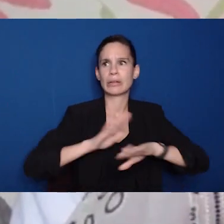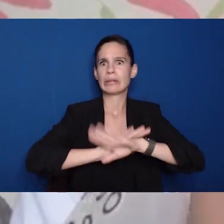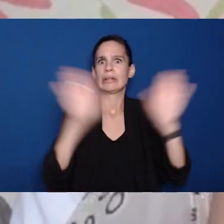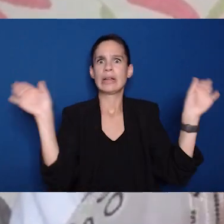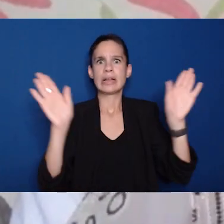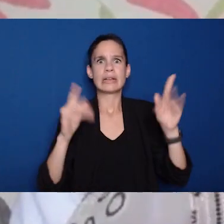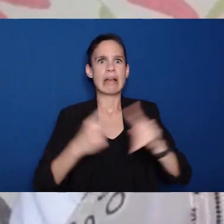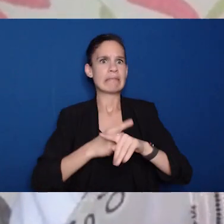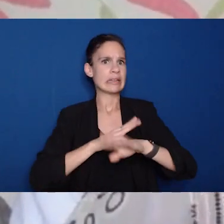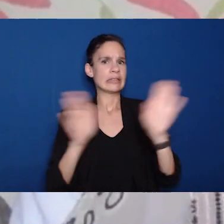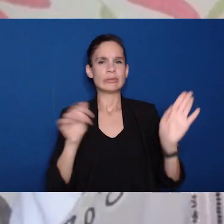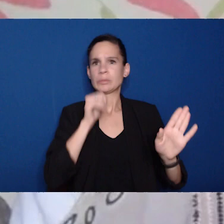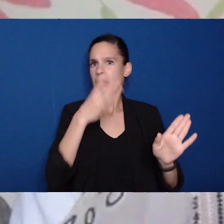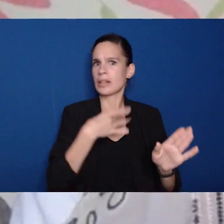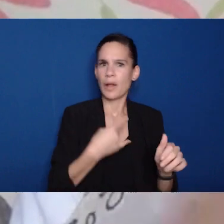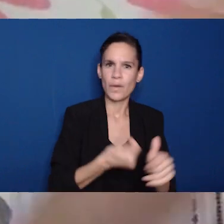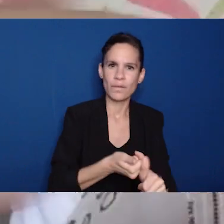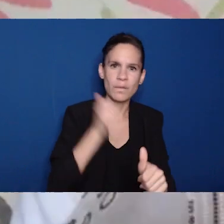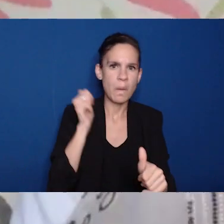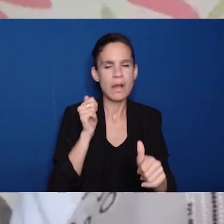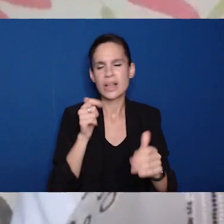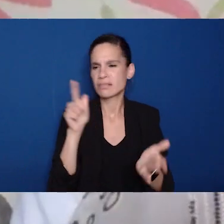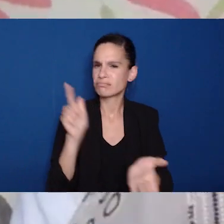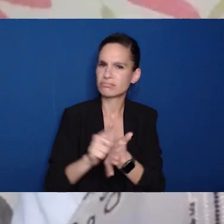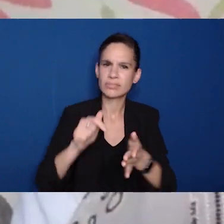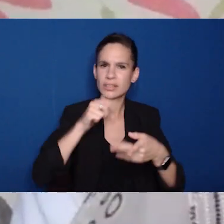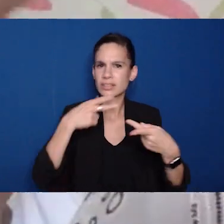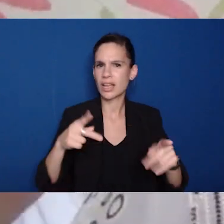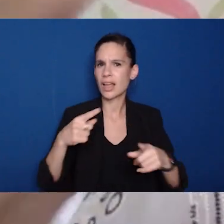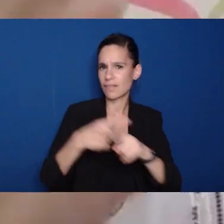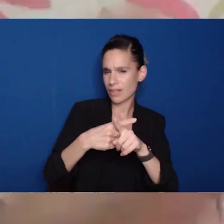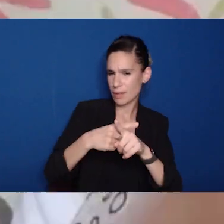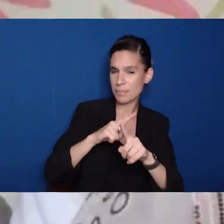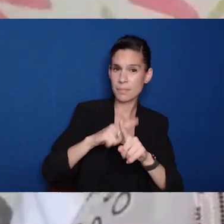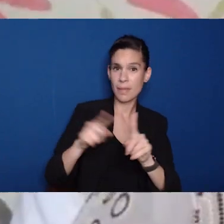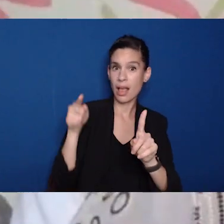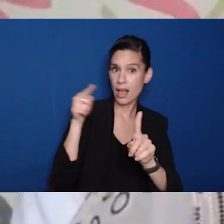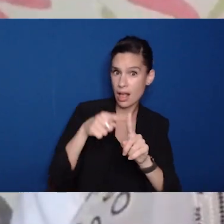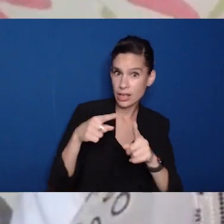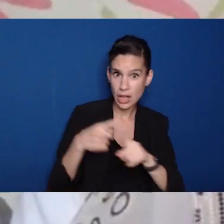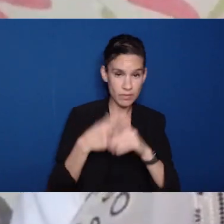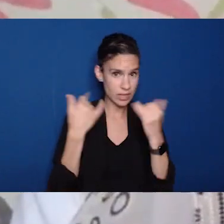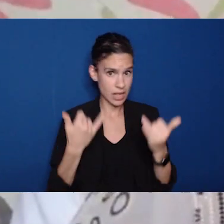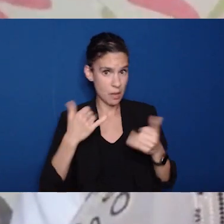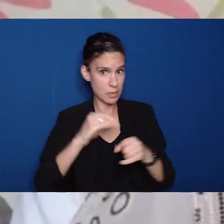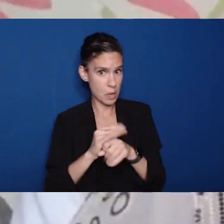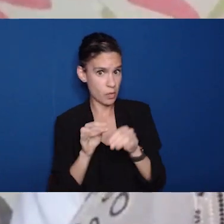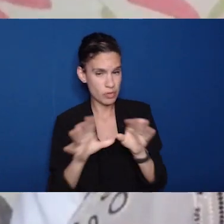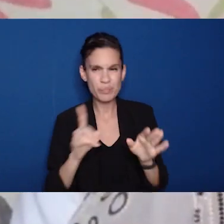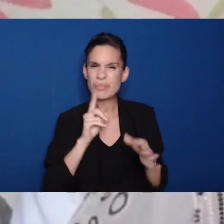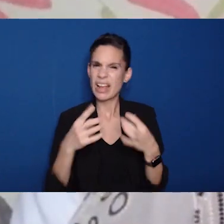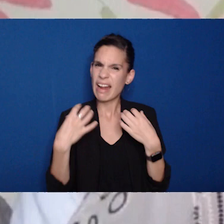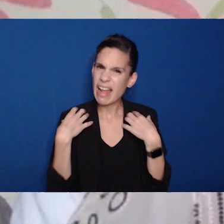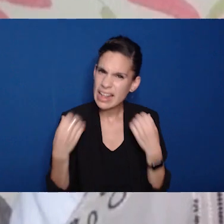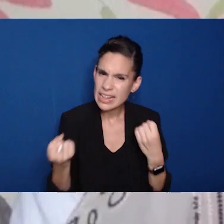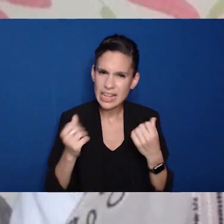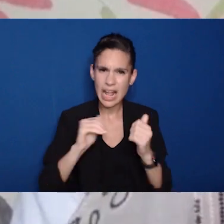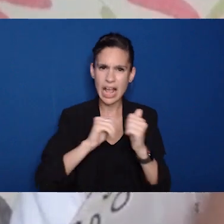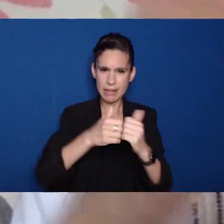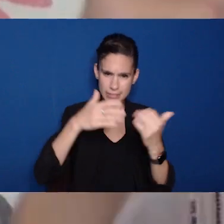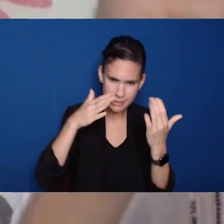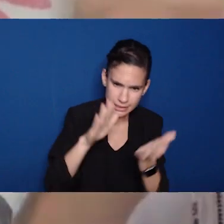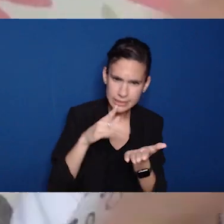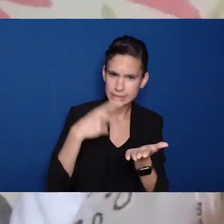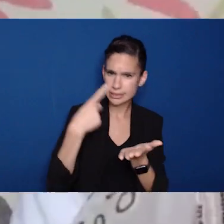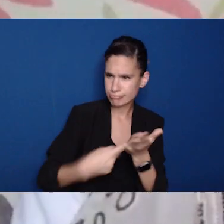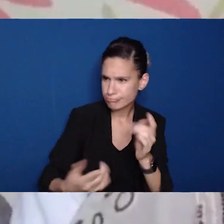who are conflict avoidant won't allow that space, but actually it's really a healthy thing in a time like this to